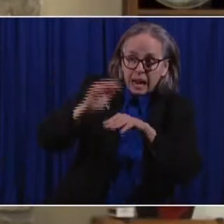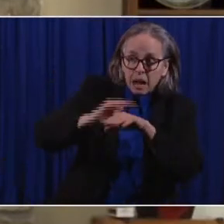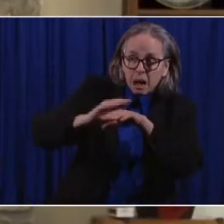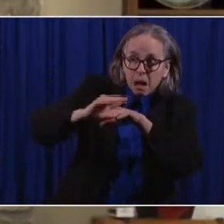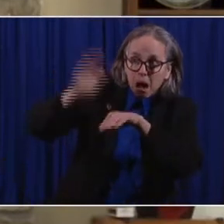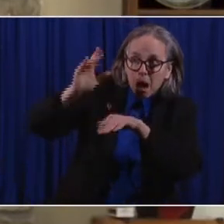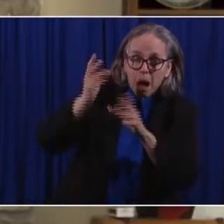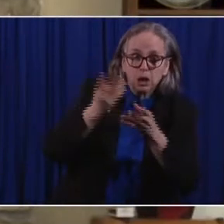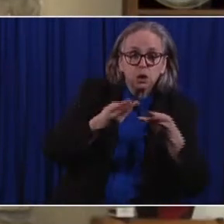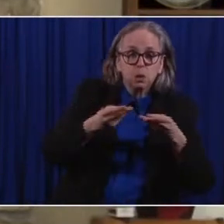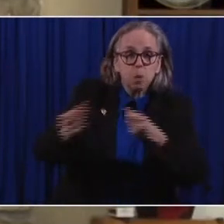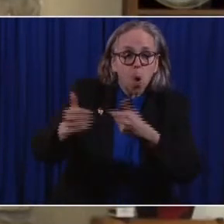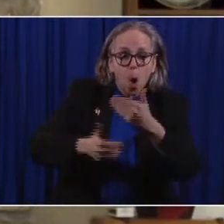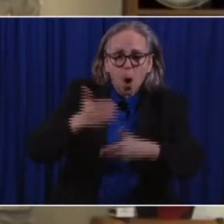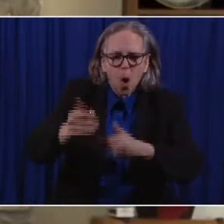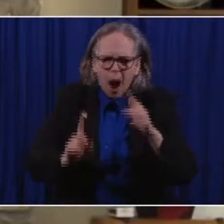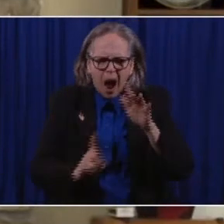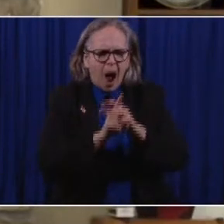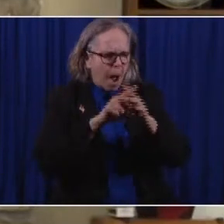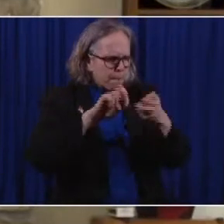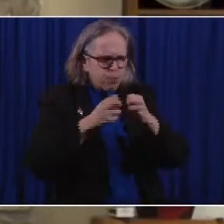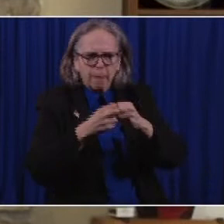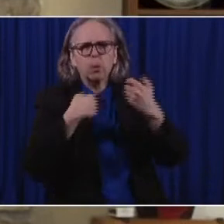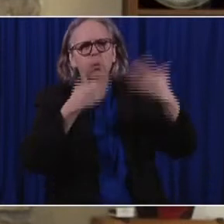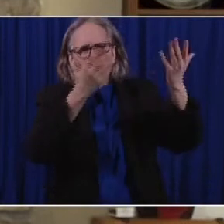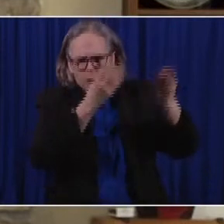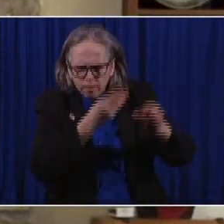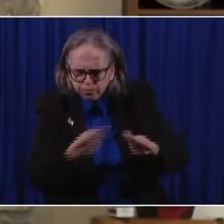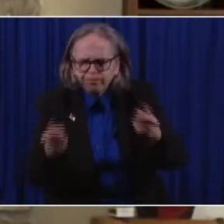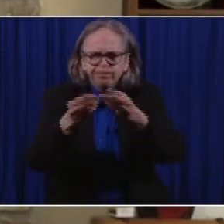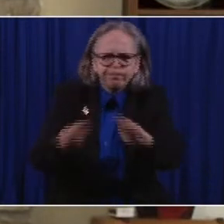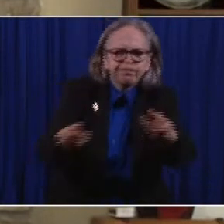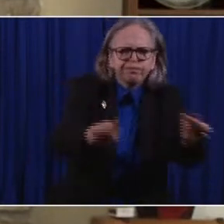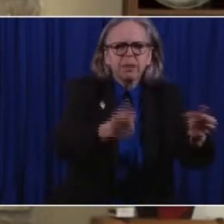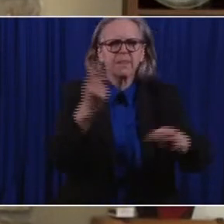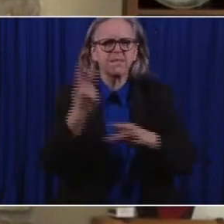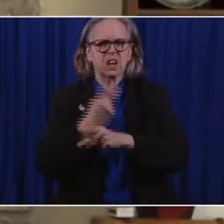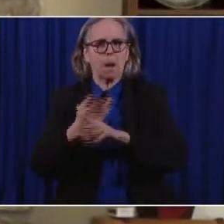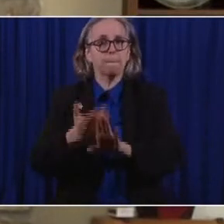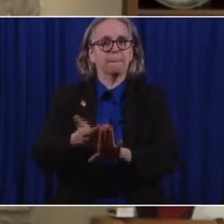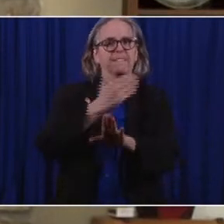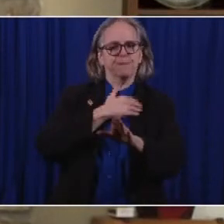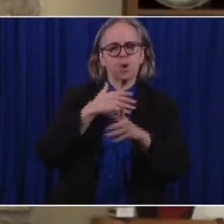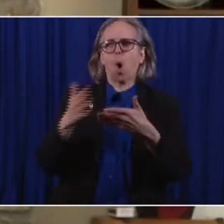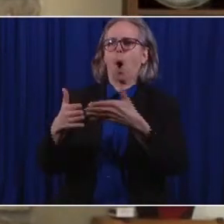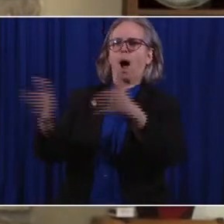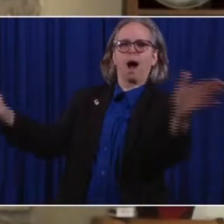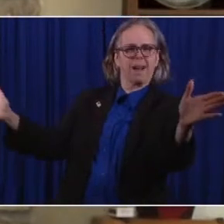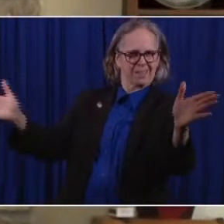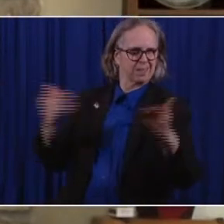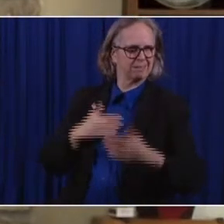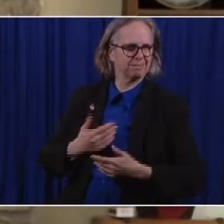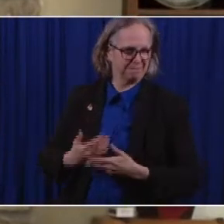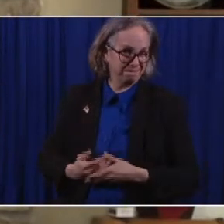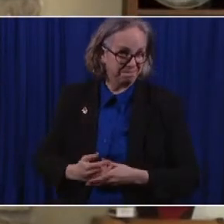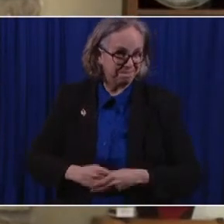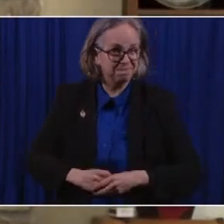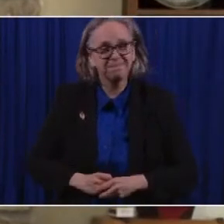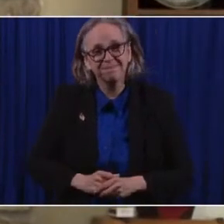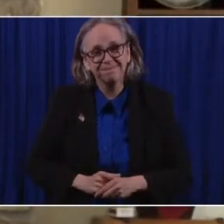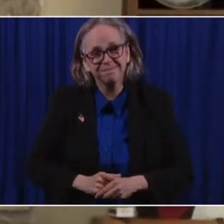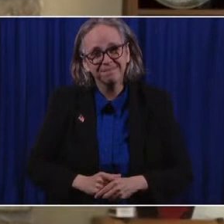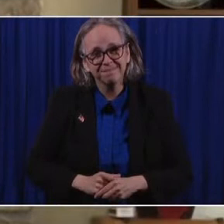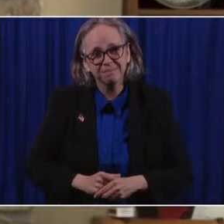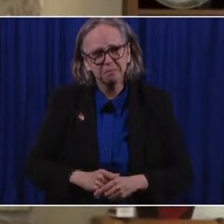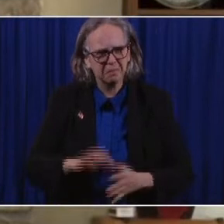way through this and try to deal with the scarcity issue, but also try to make sure that people are fairly close